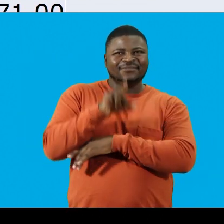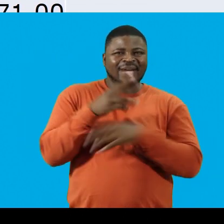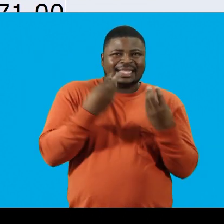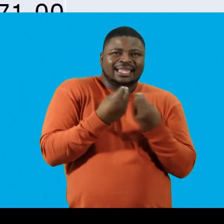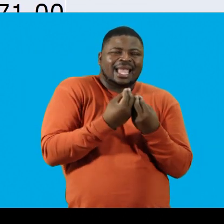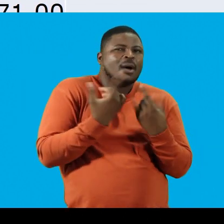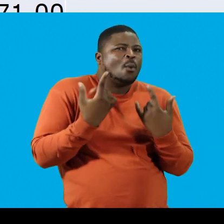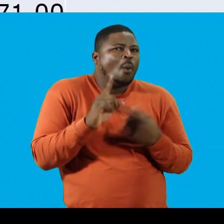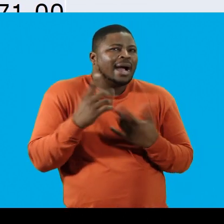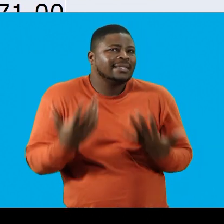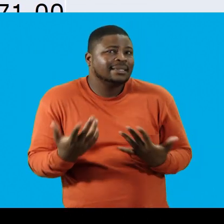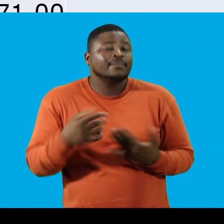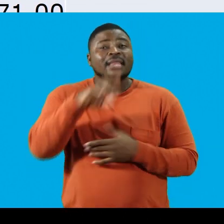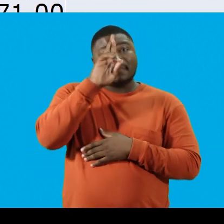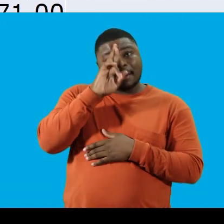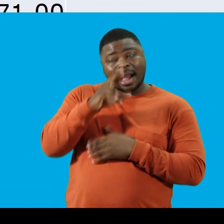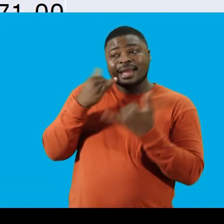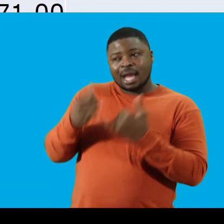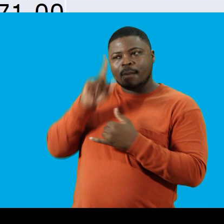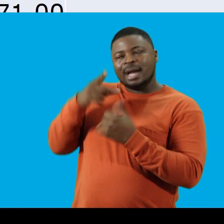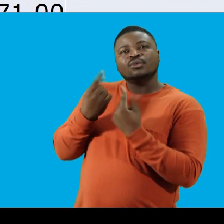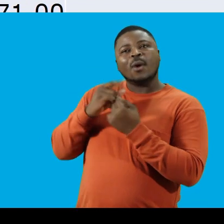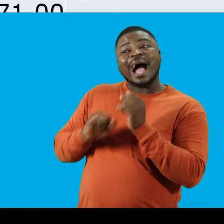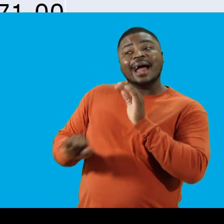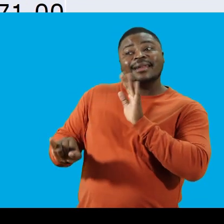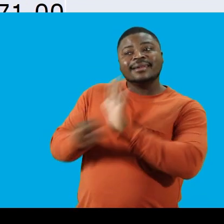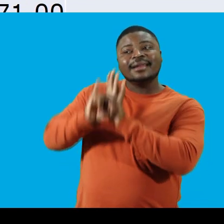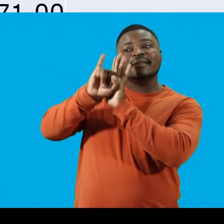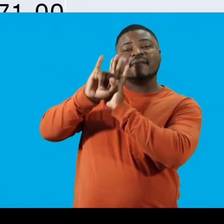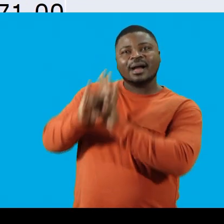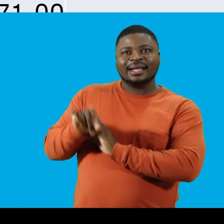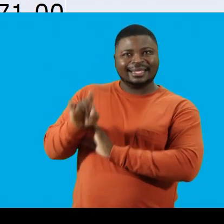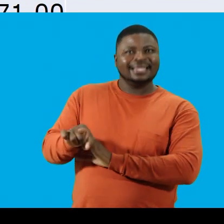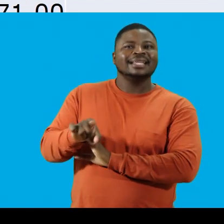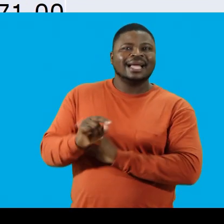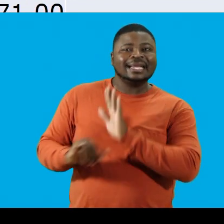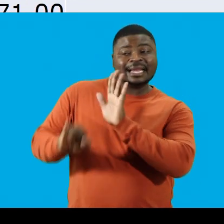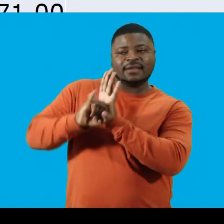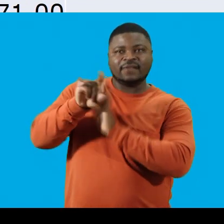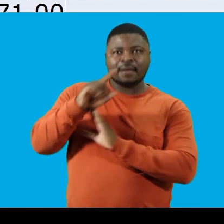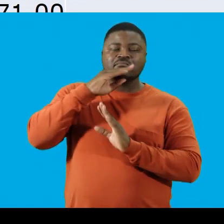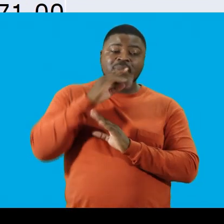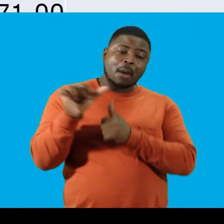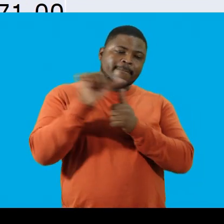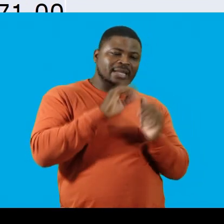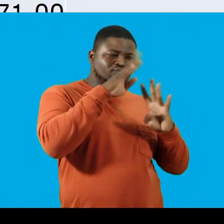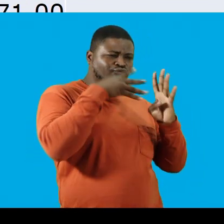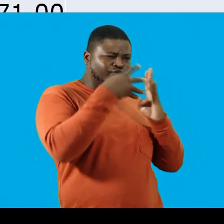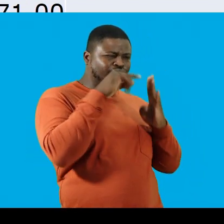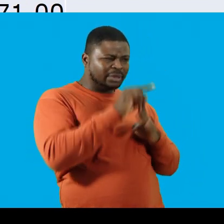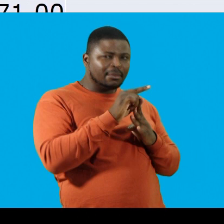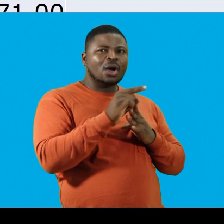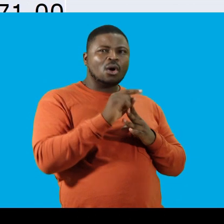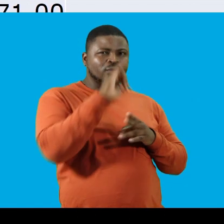is identify, meaning you need to go into the table and you need to look for the